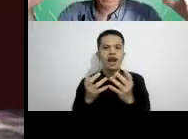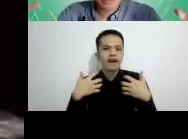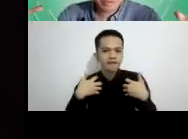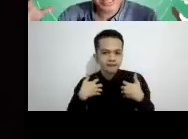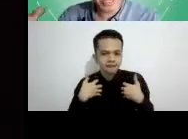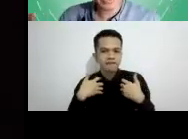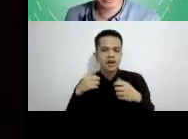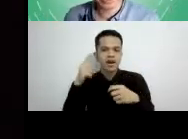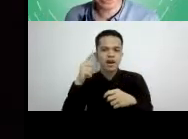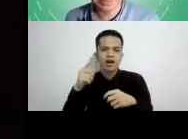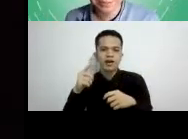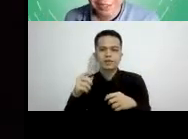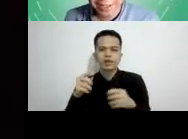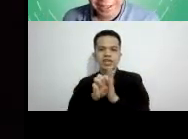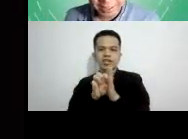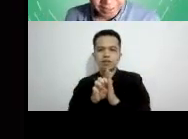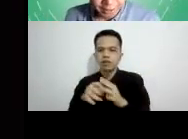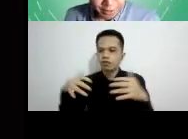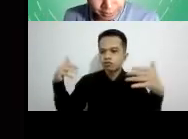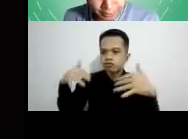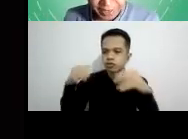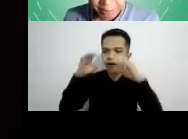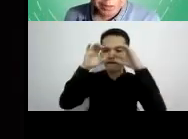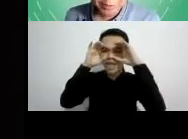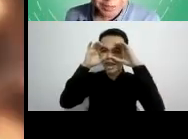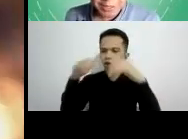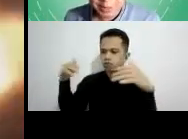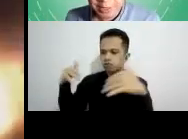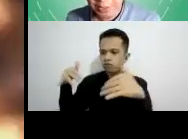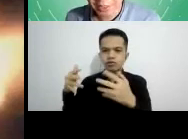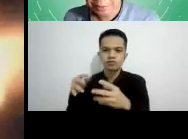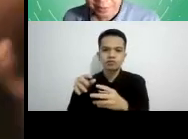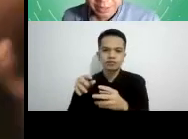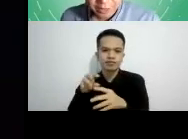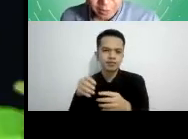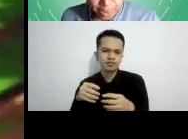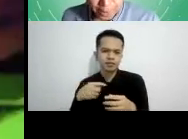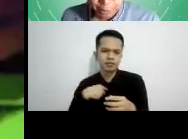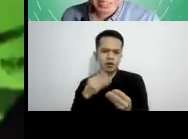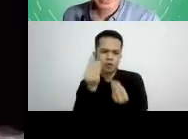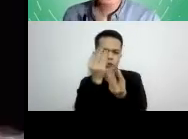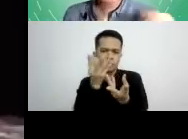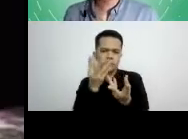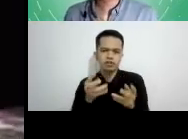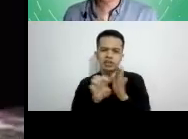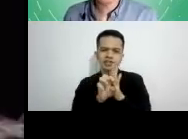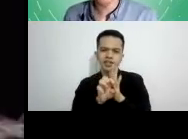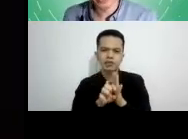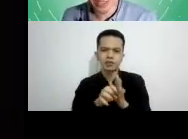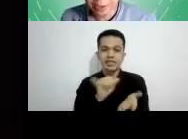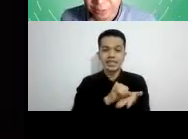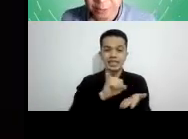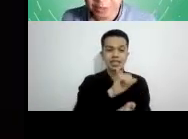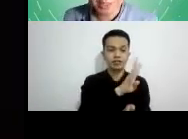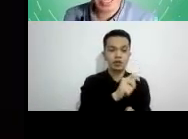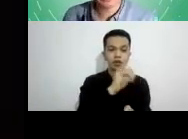of virtual gathering system. And I want to mention this specifically because when I say that Industry 4.0 is